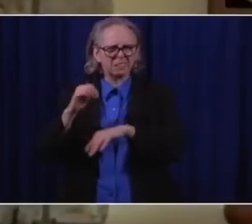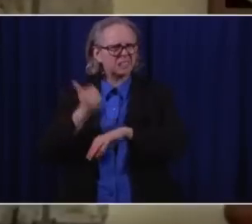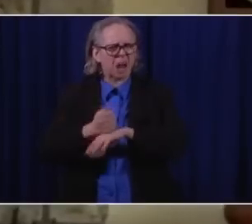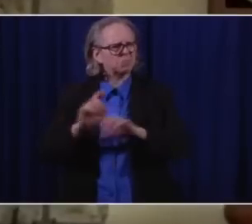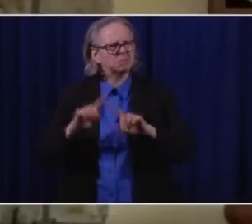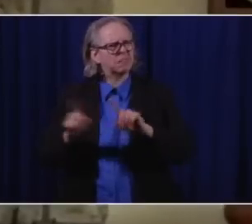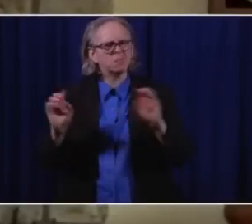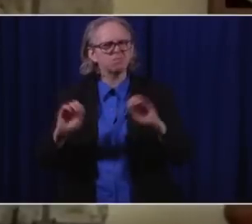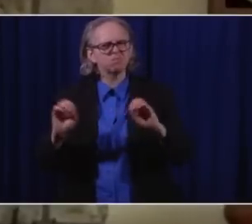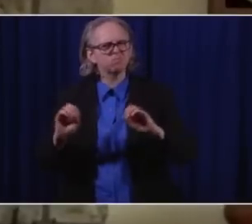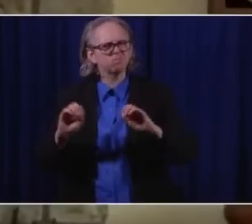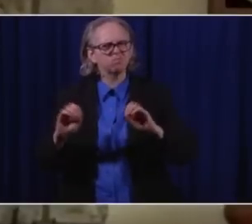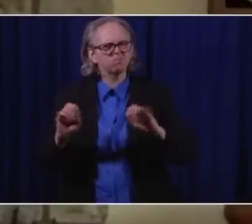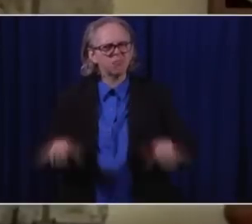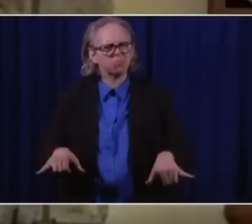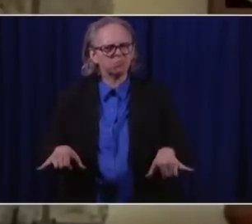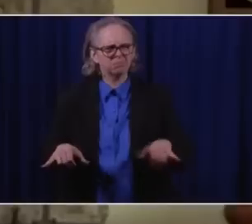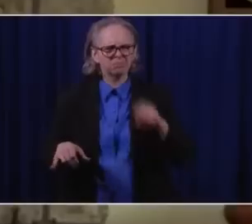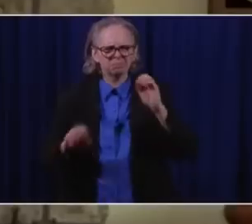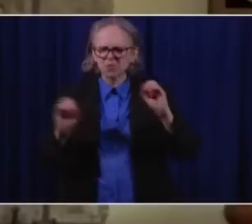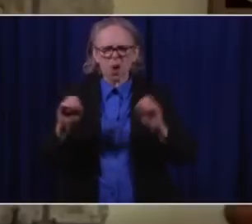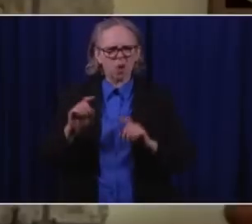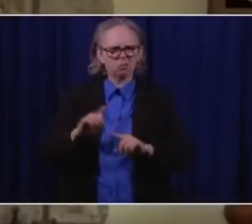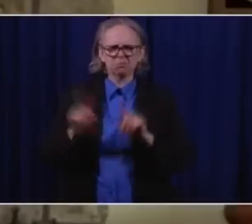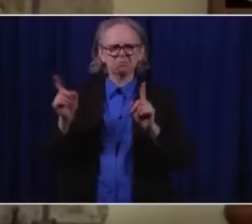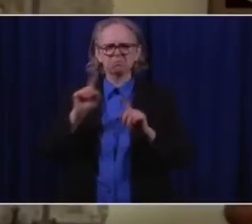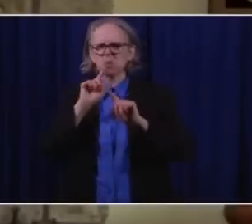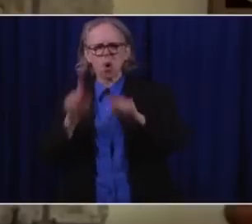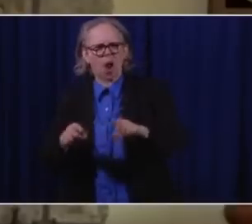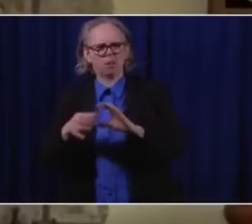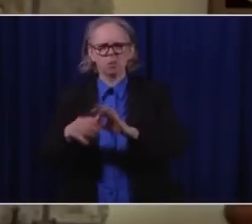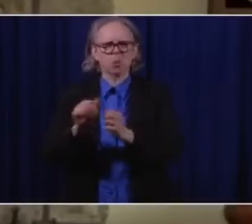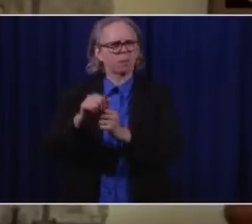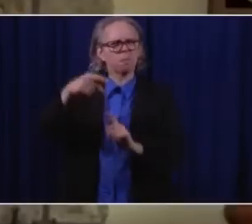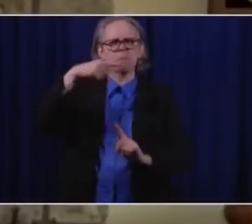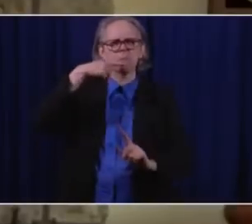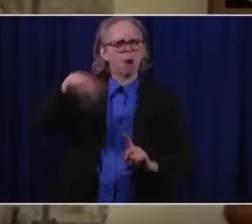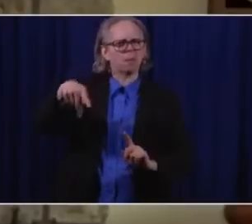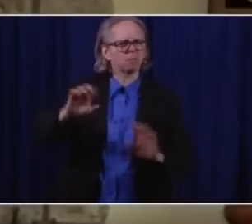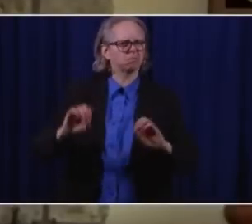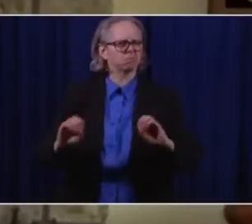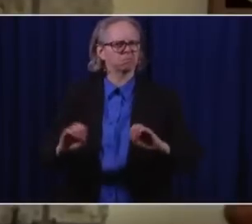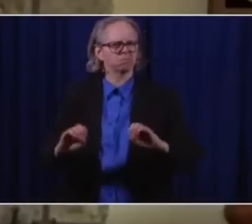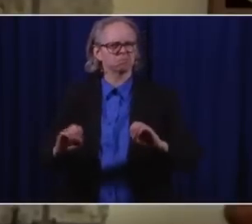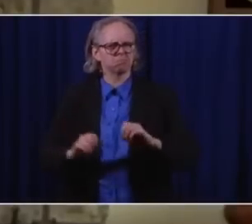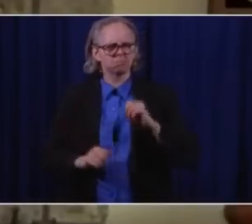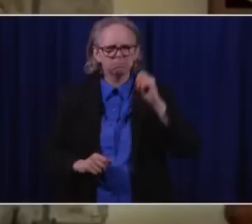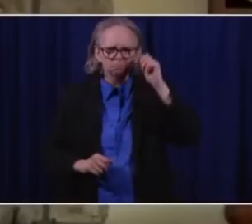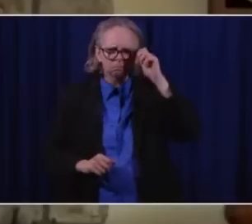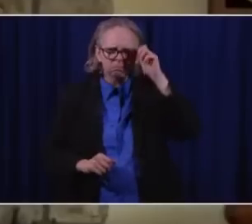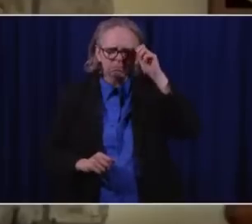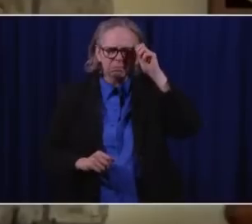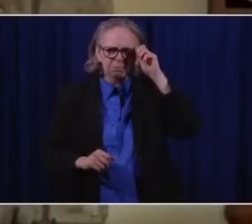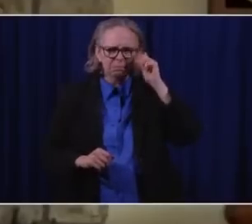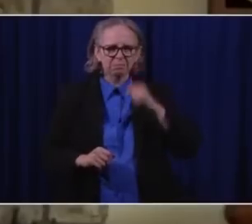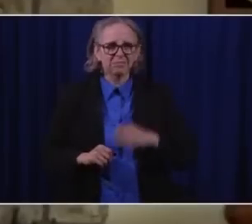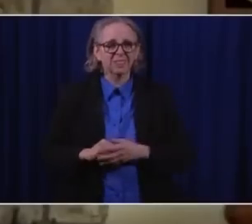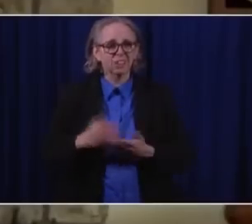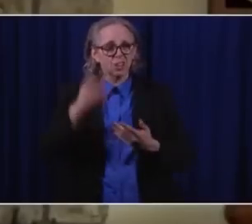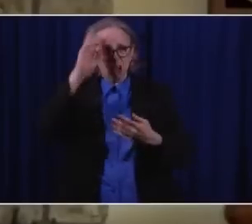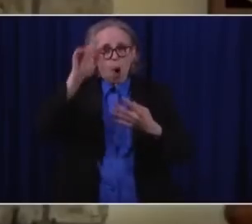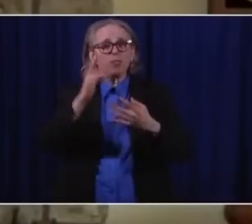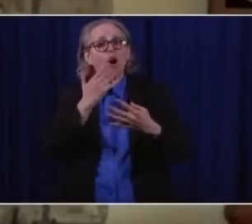in regard to purple counties or, what we have done is through our color code, tried